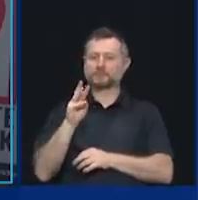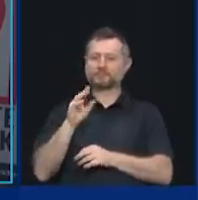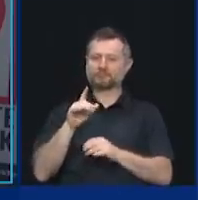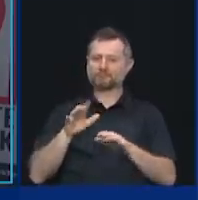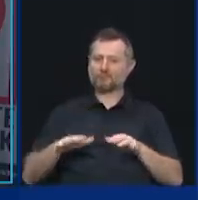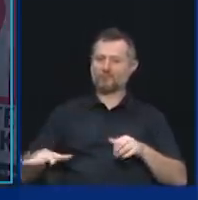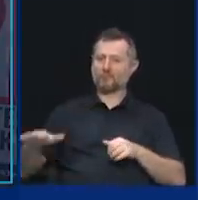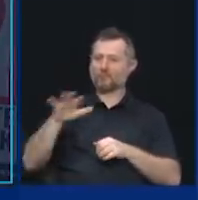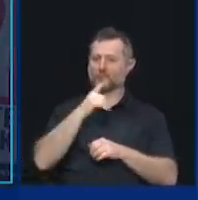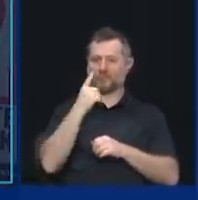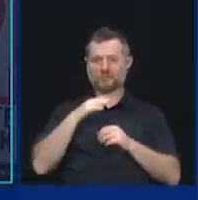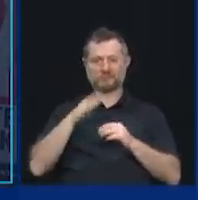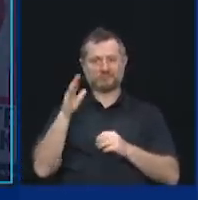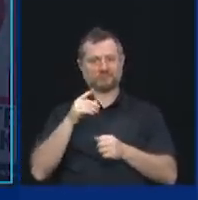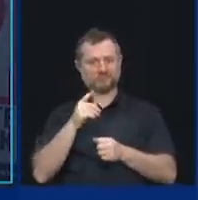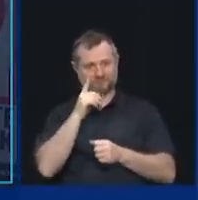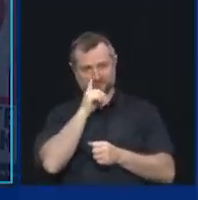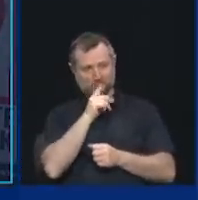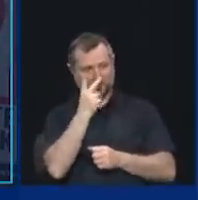68.6.